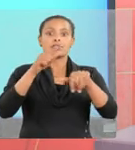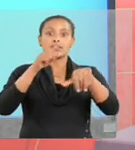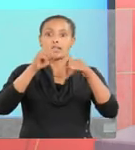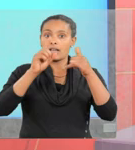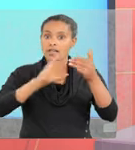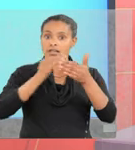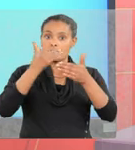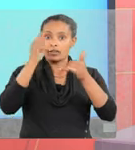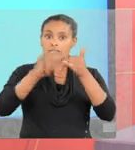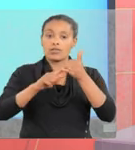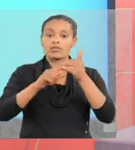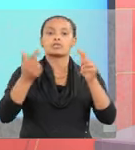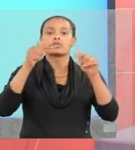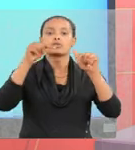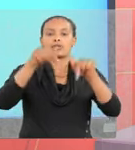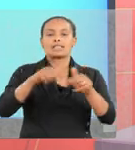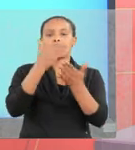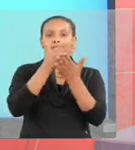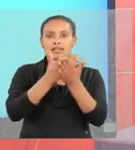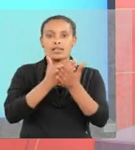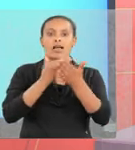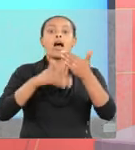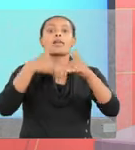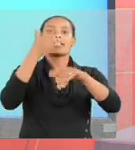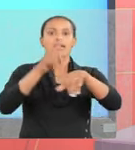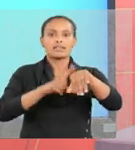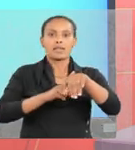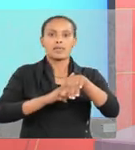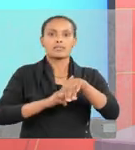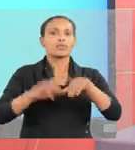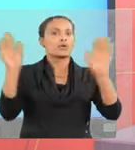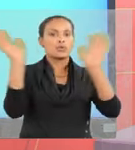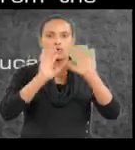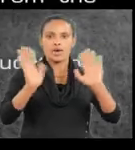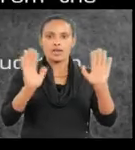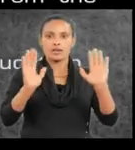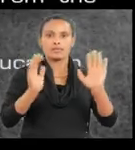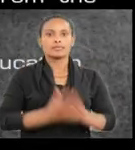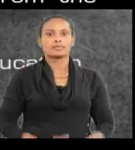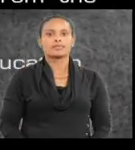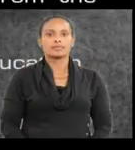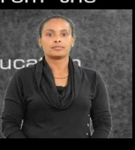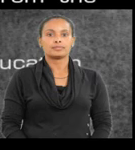to the end of our today's lesson. Until next time, goodbye.